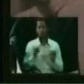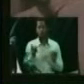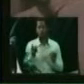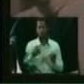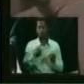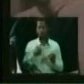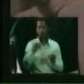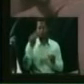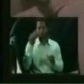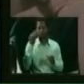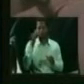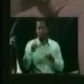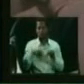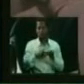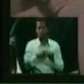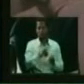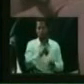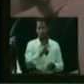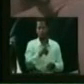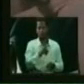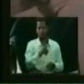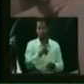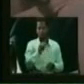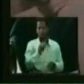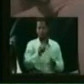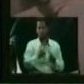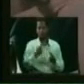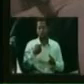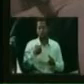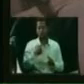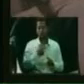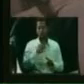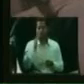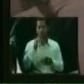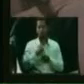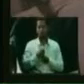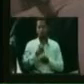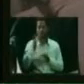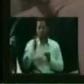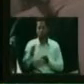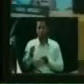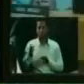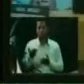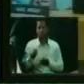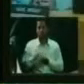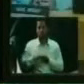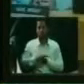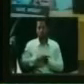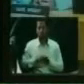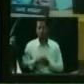itself. That would be a question that a decision we would make here locally. So in essence, I guess my